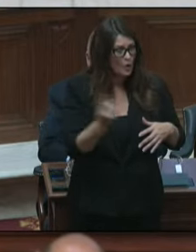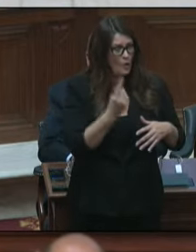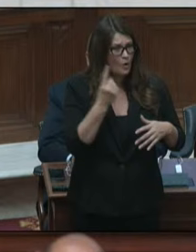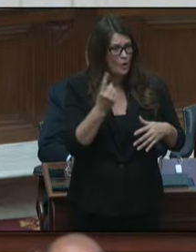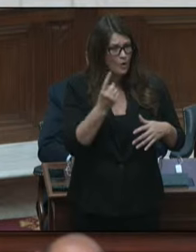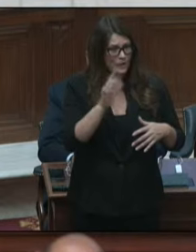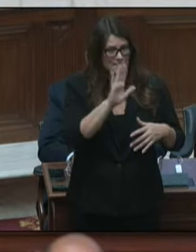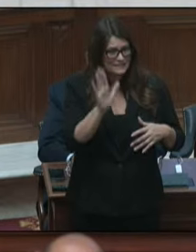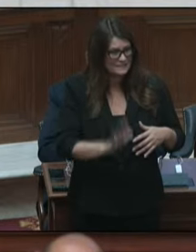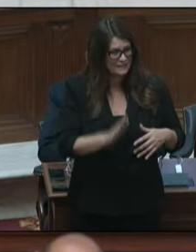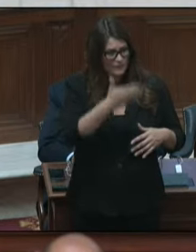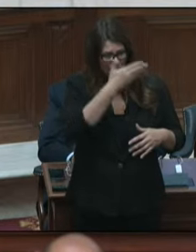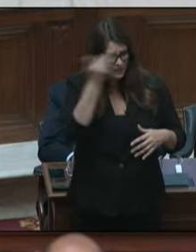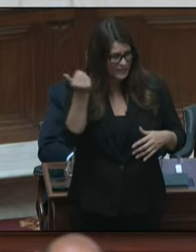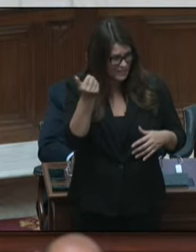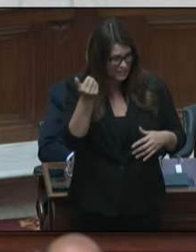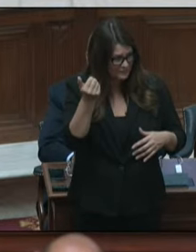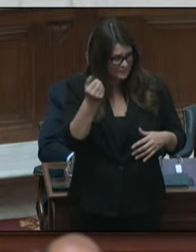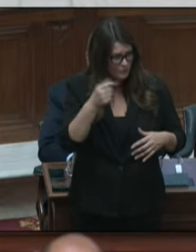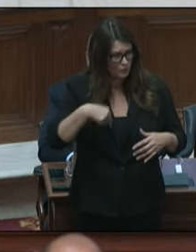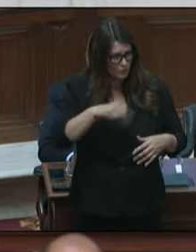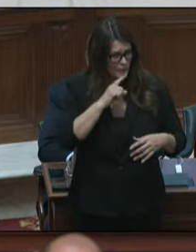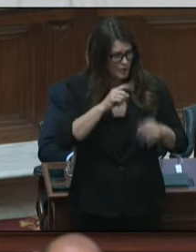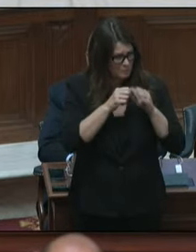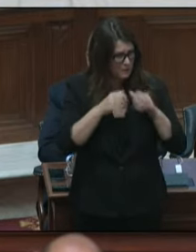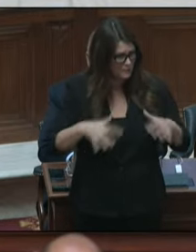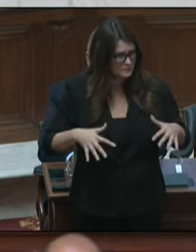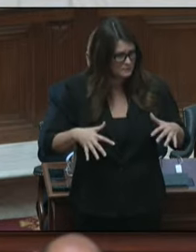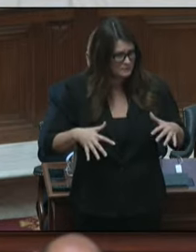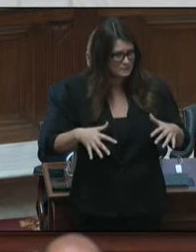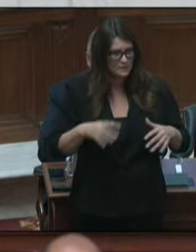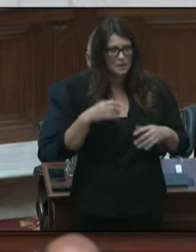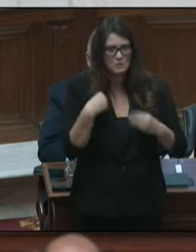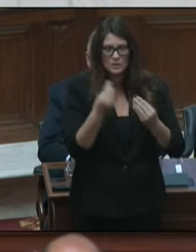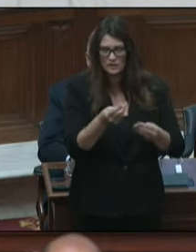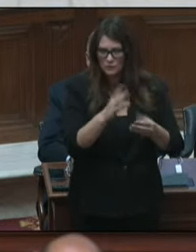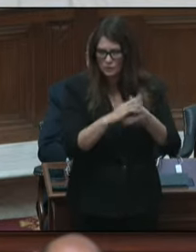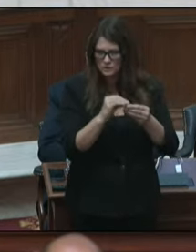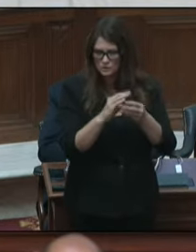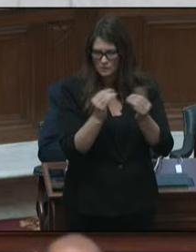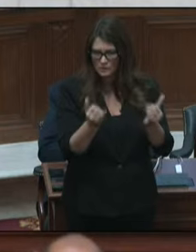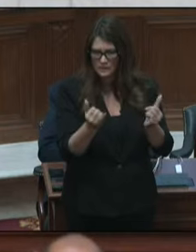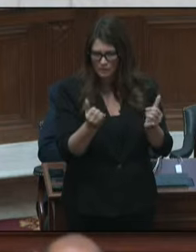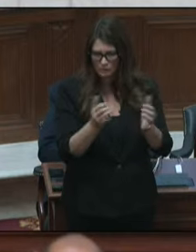always never forget that. Let me tell you a story real quick.